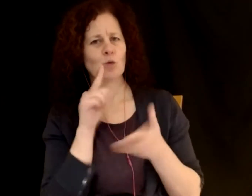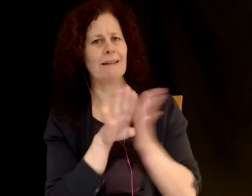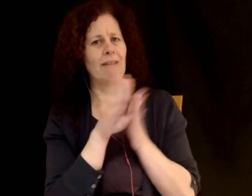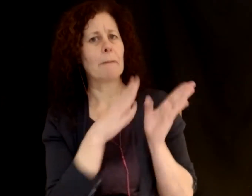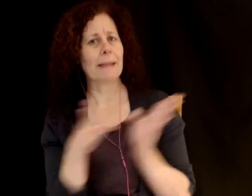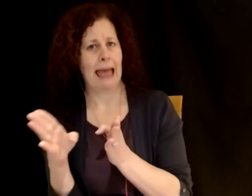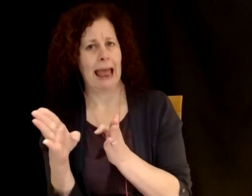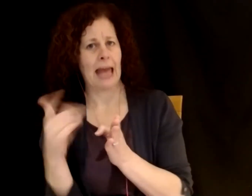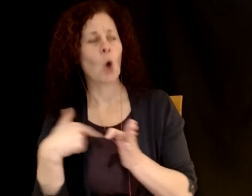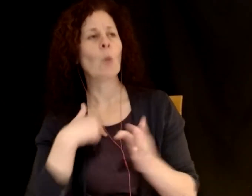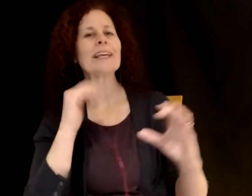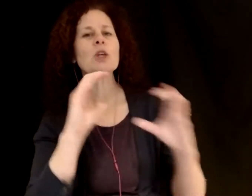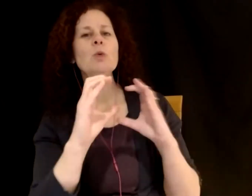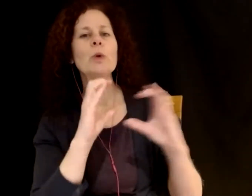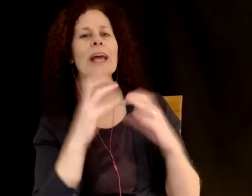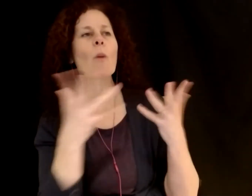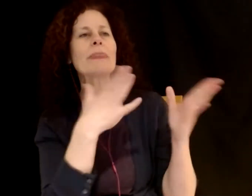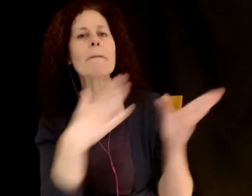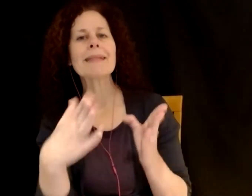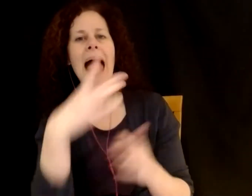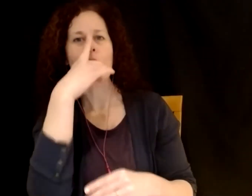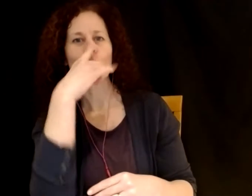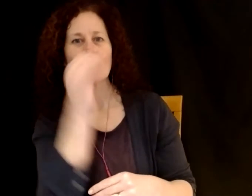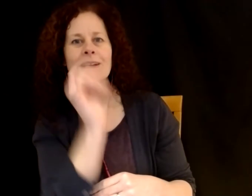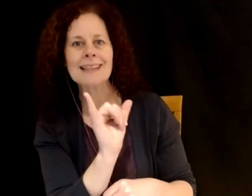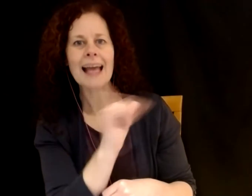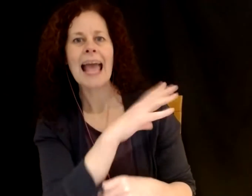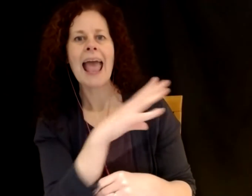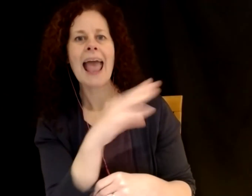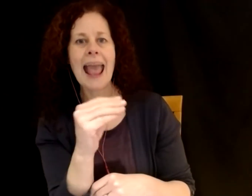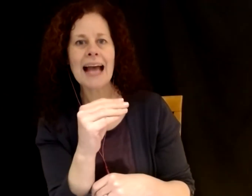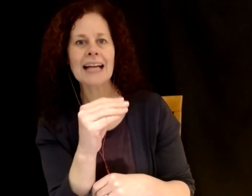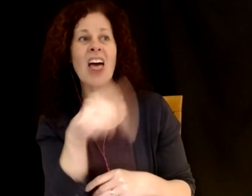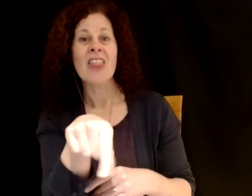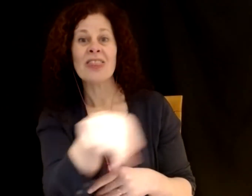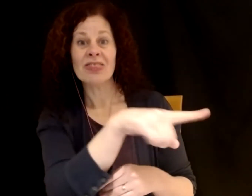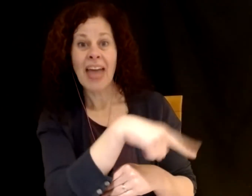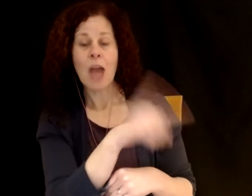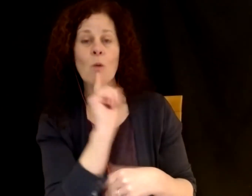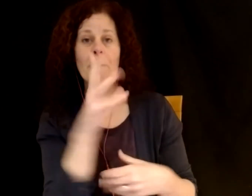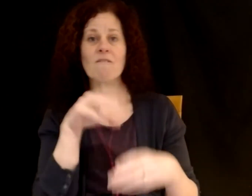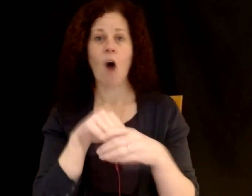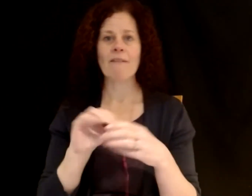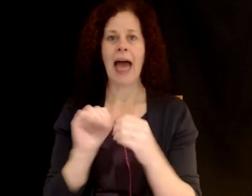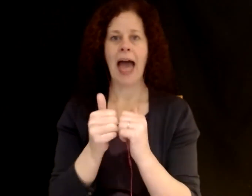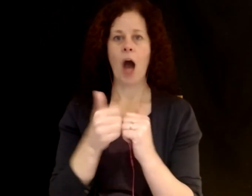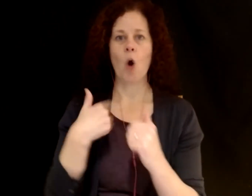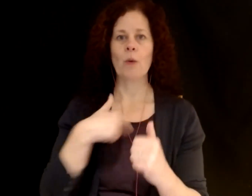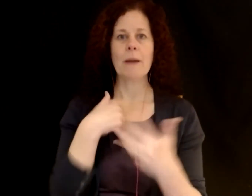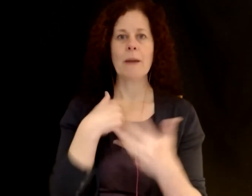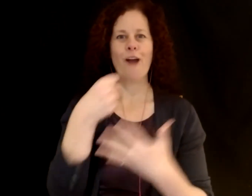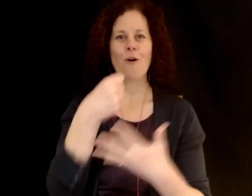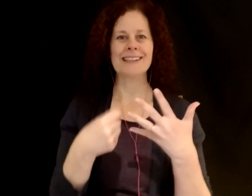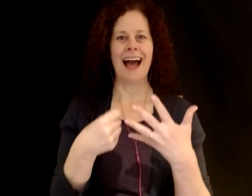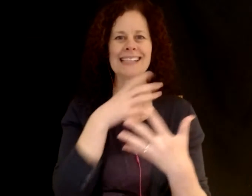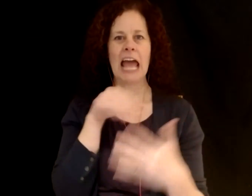and where they really get into the meat of the plan was how they're addressing our barriers in our transition plan and what we're prioritizing.